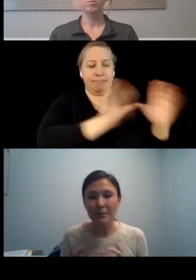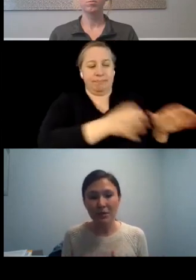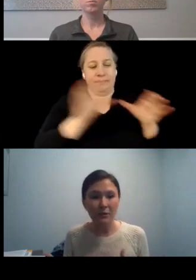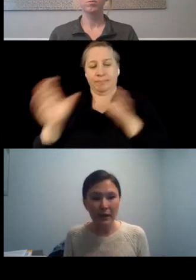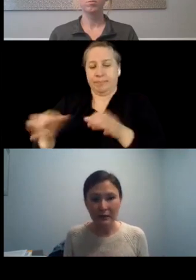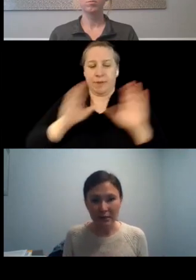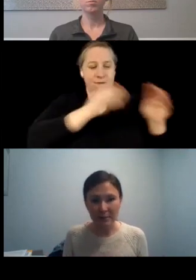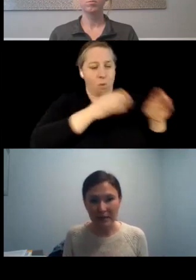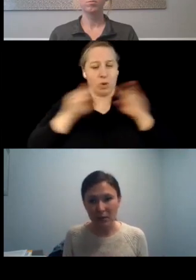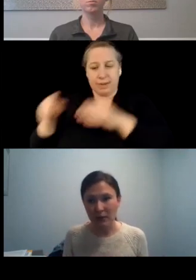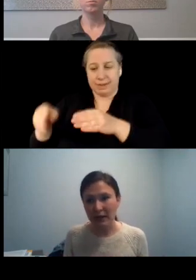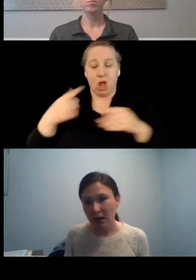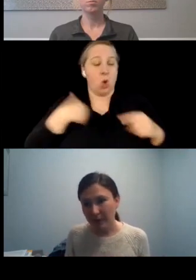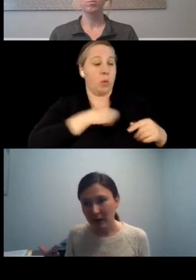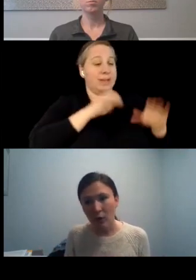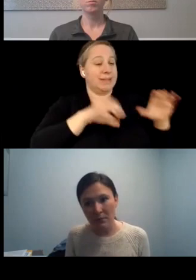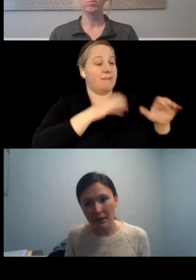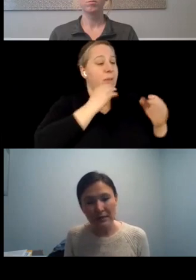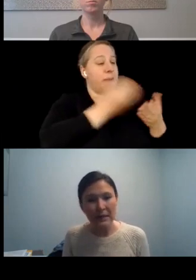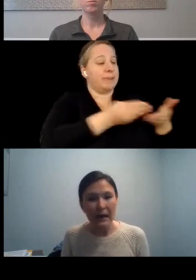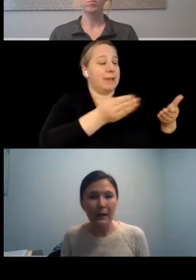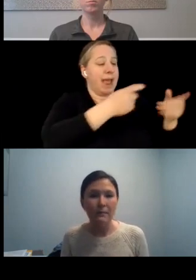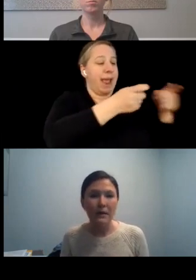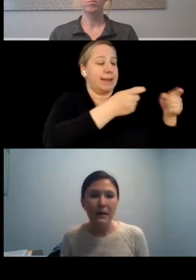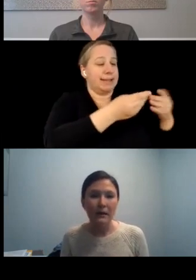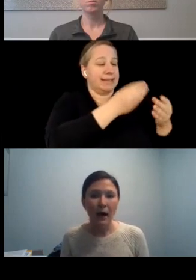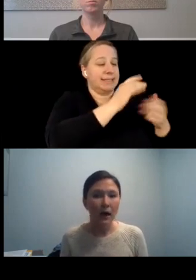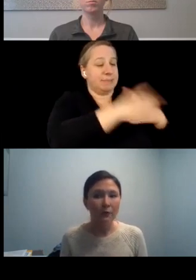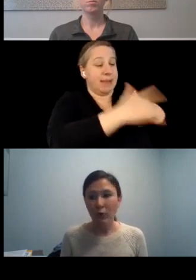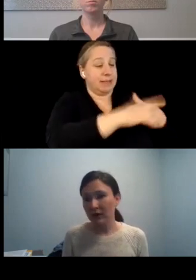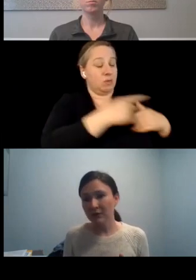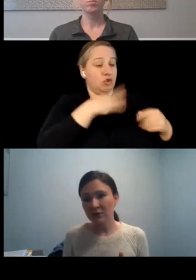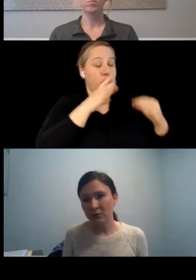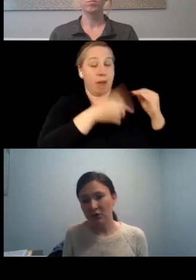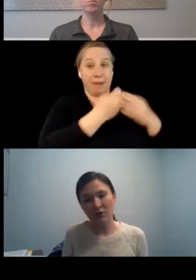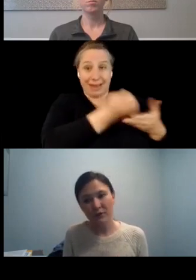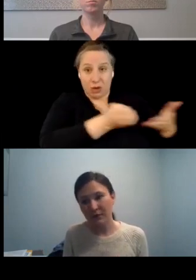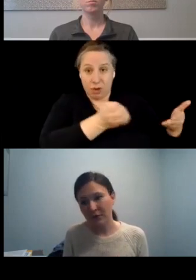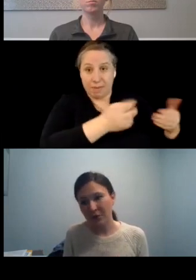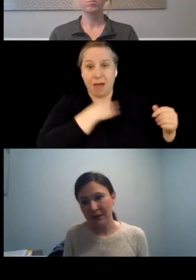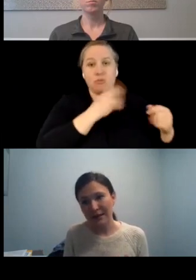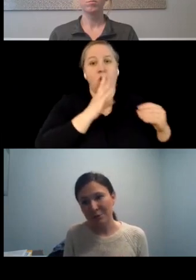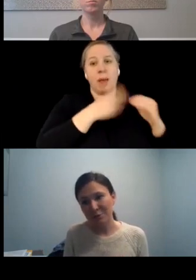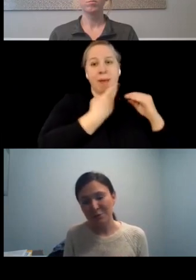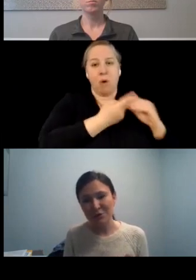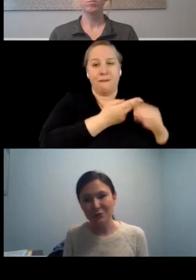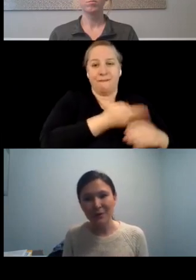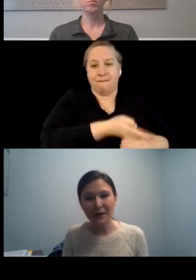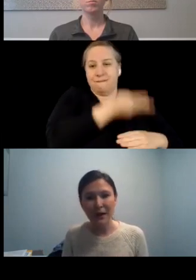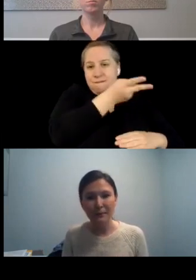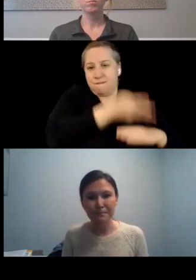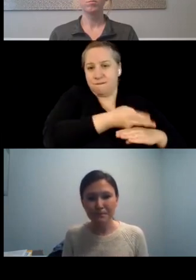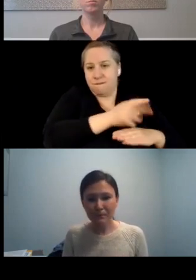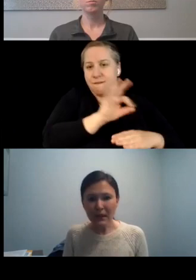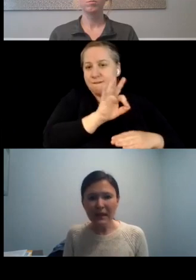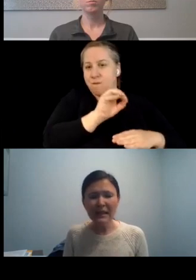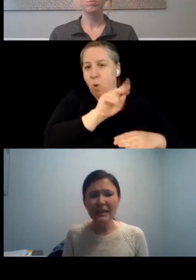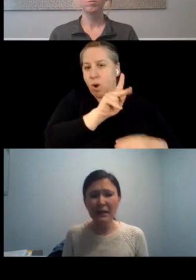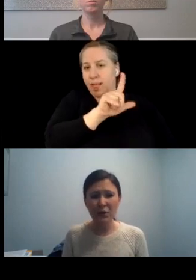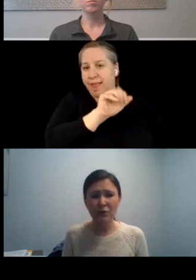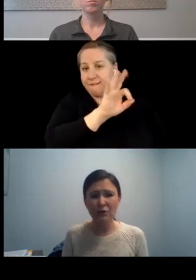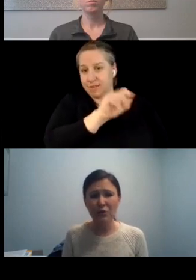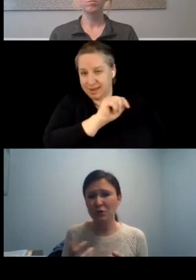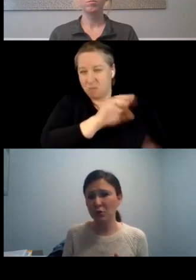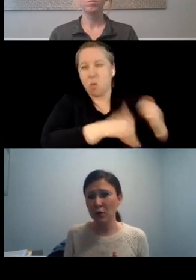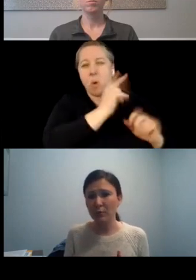originated in the material handling space. So when I talk about equipment, I'm meaning forklifts, which if you know what that is, most people do, but